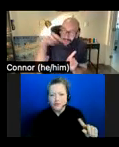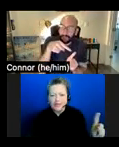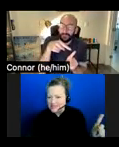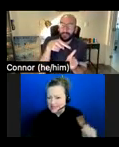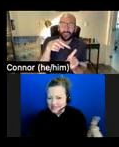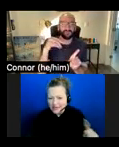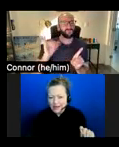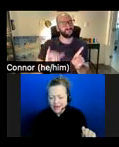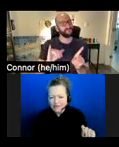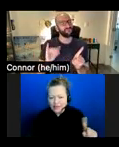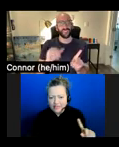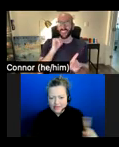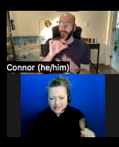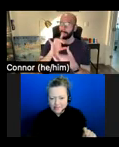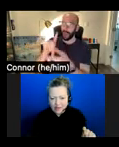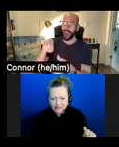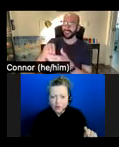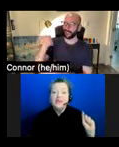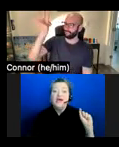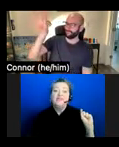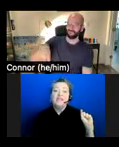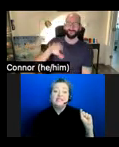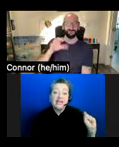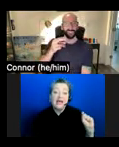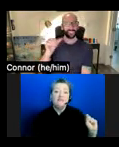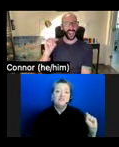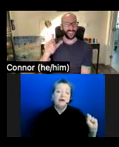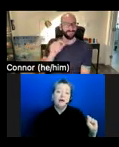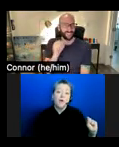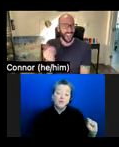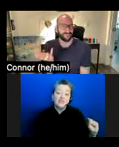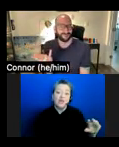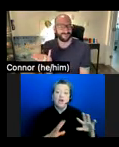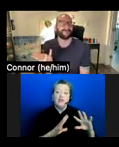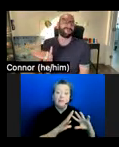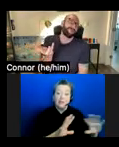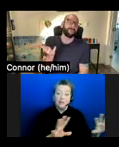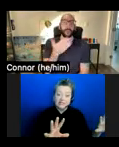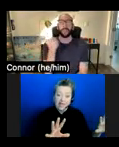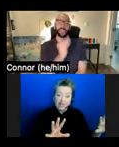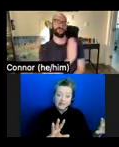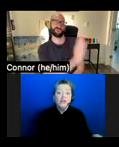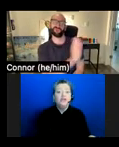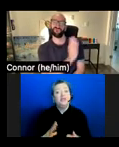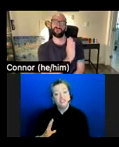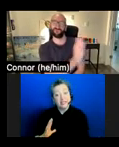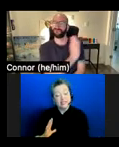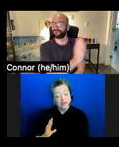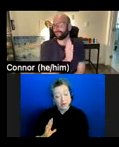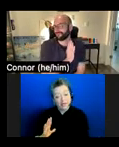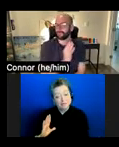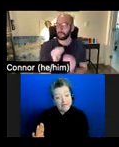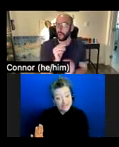to throw ideas, volley some ideas back and forth, then instead of posting on a very public space, you can just